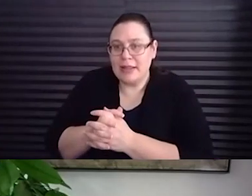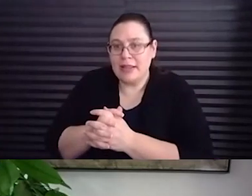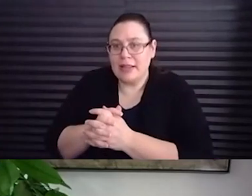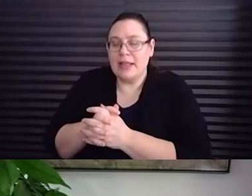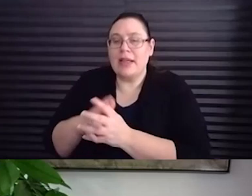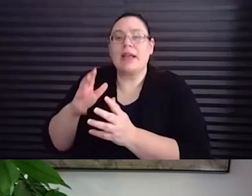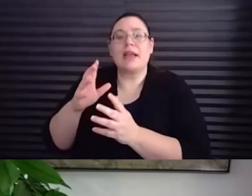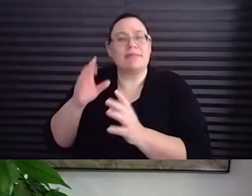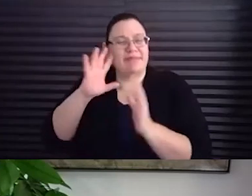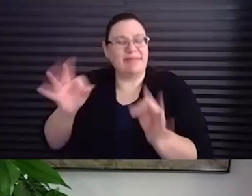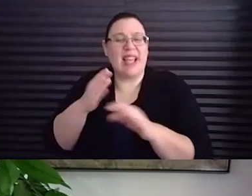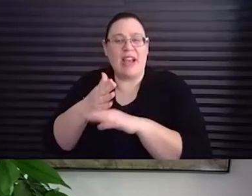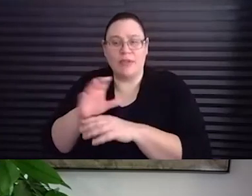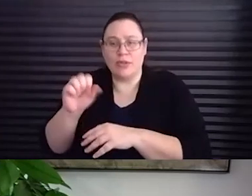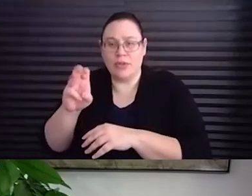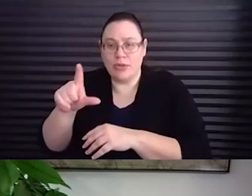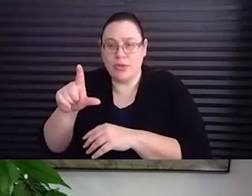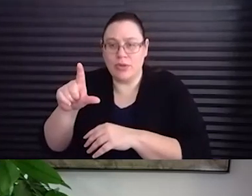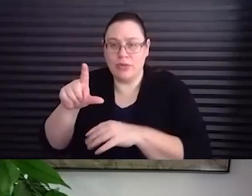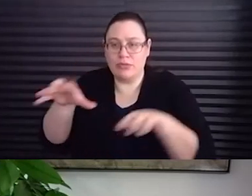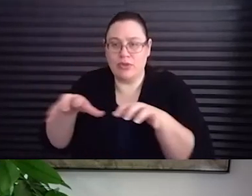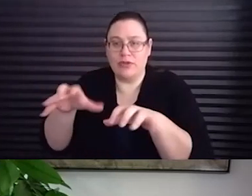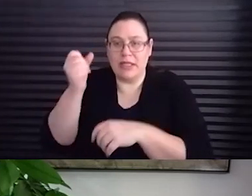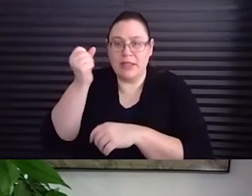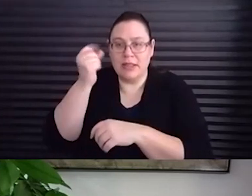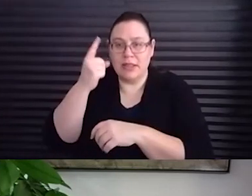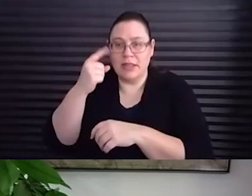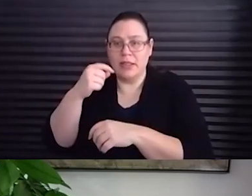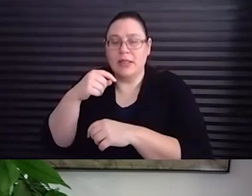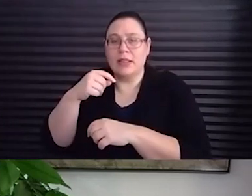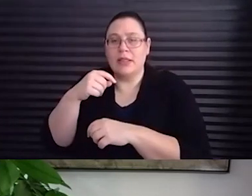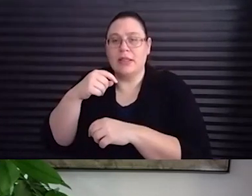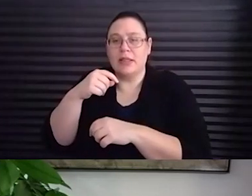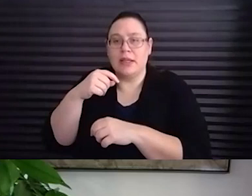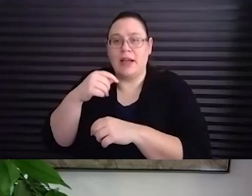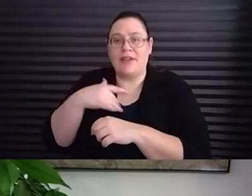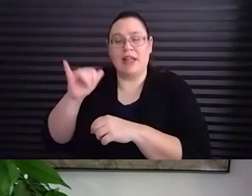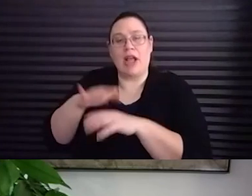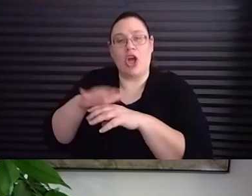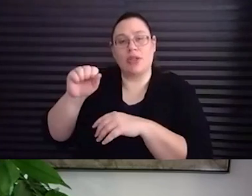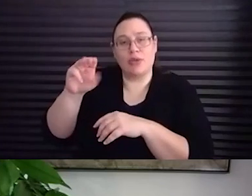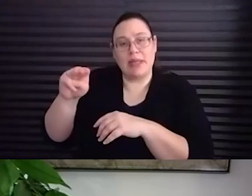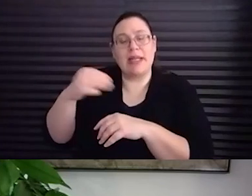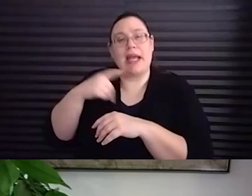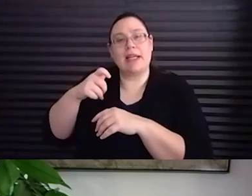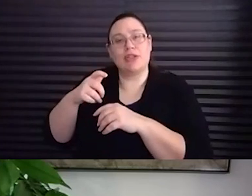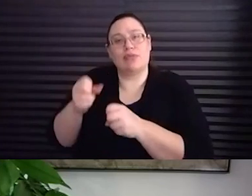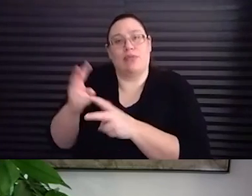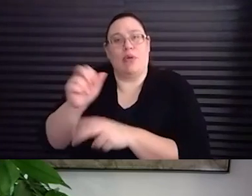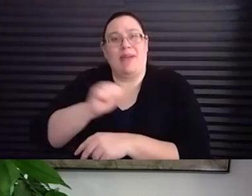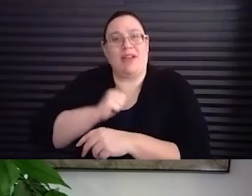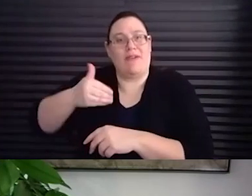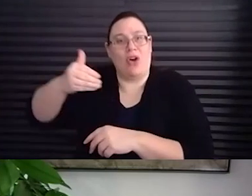of these social movements, but just in general, people ask, you know, hey, I feel like on social media, I need to be promoting myself all the time,